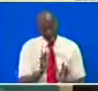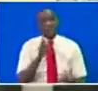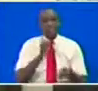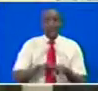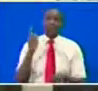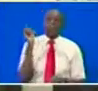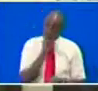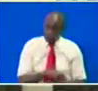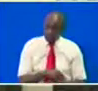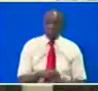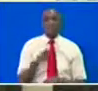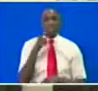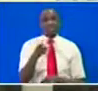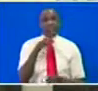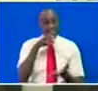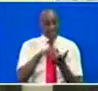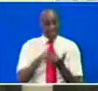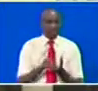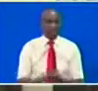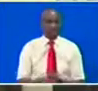judicial review of the matter.